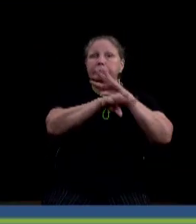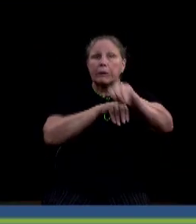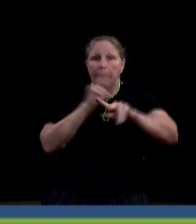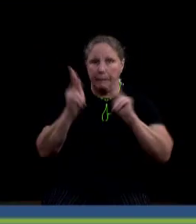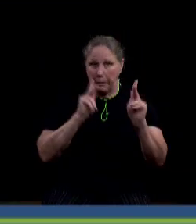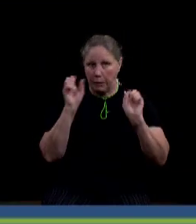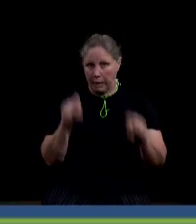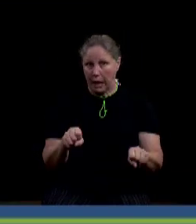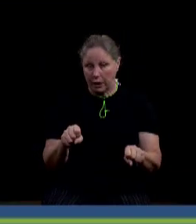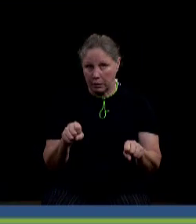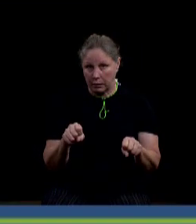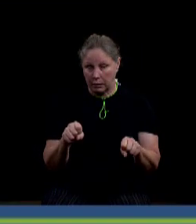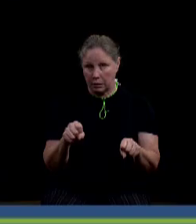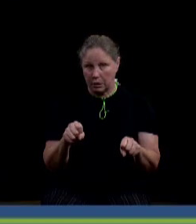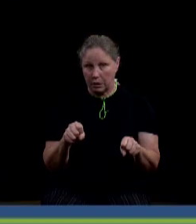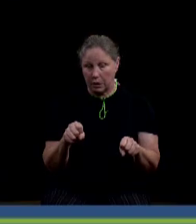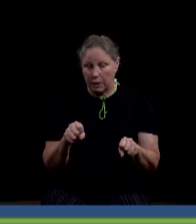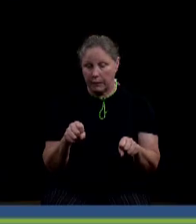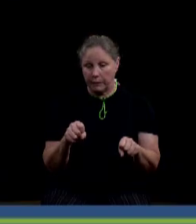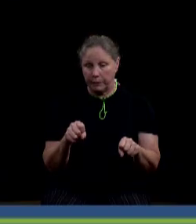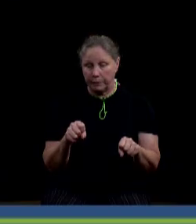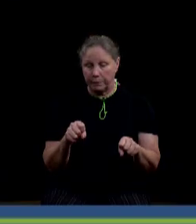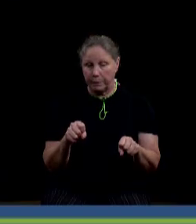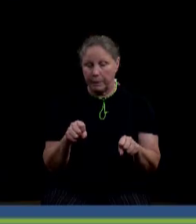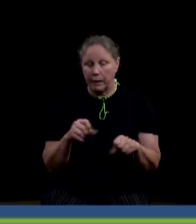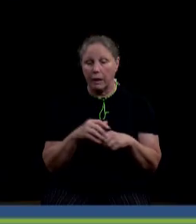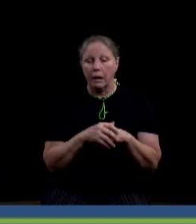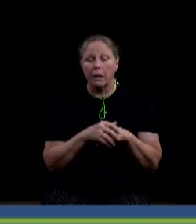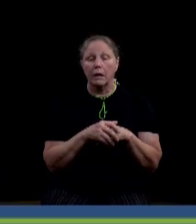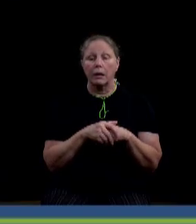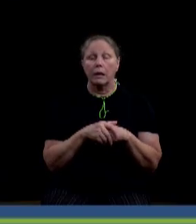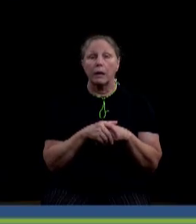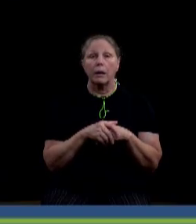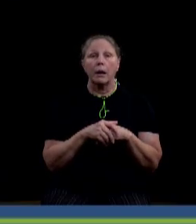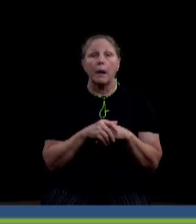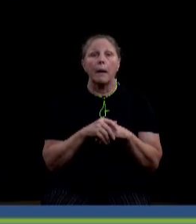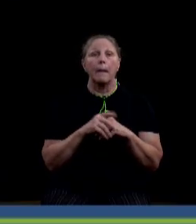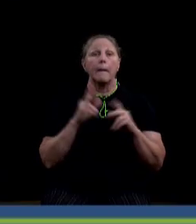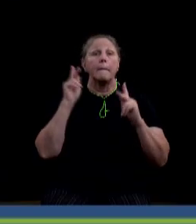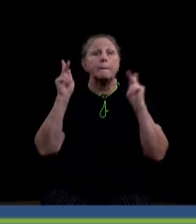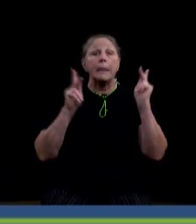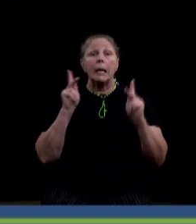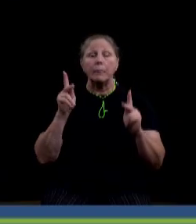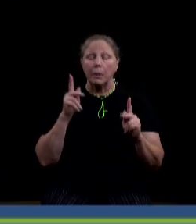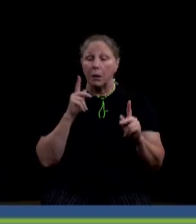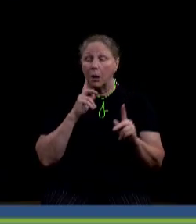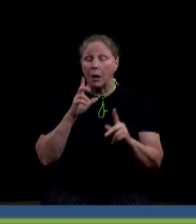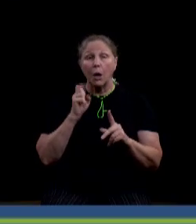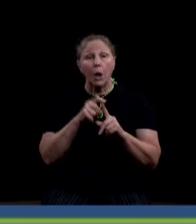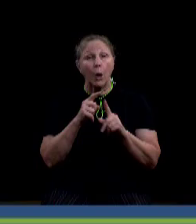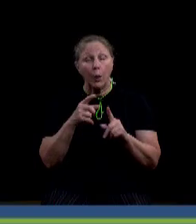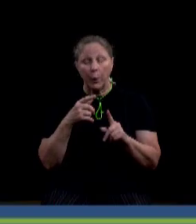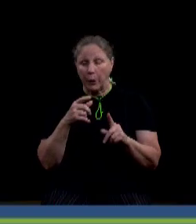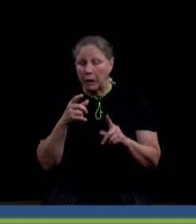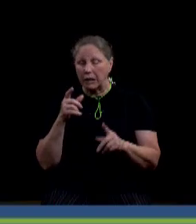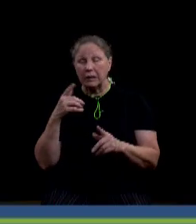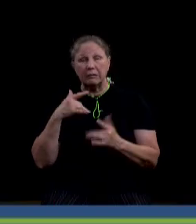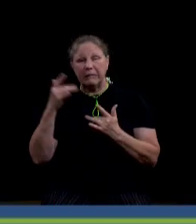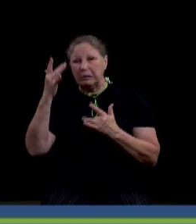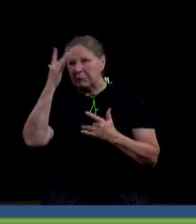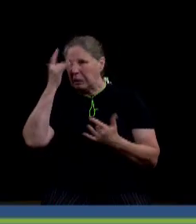Those that have such a mild illness that they may never know it, but could test